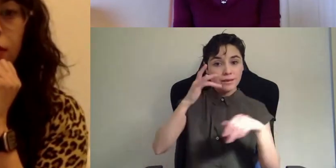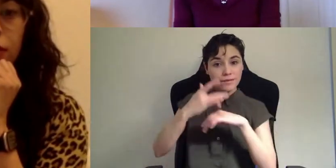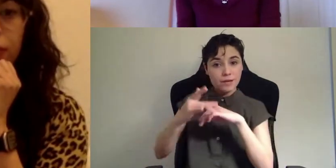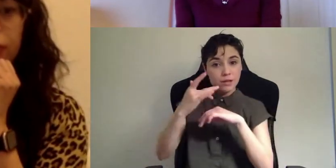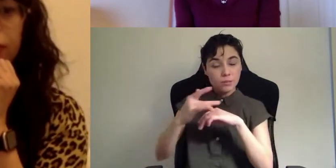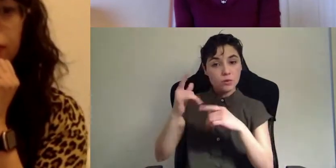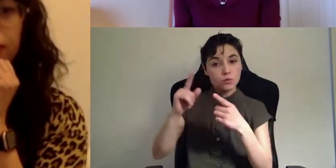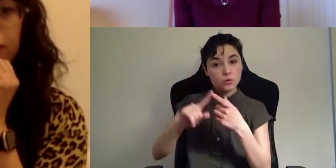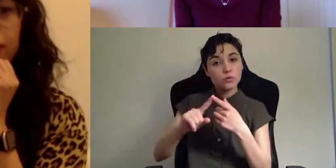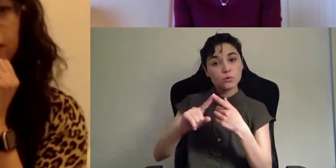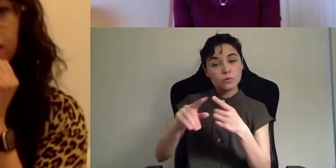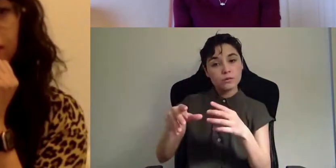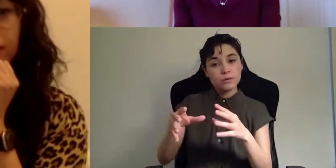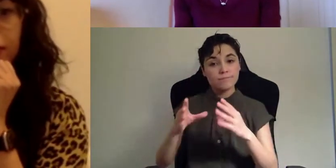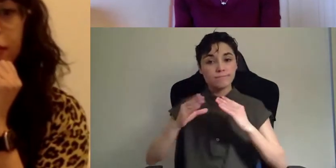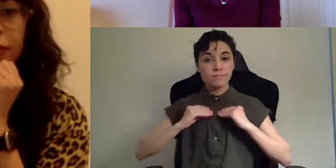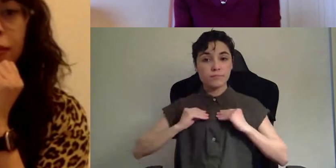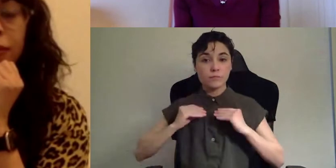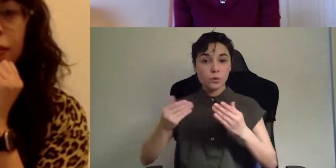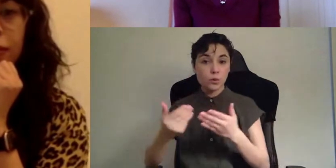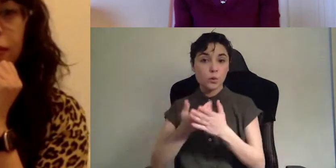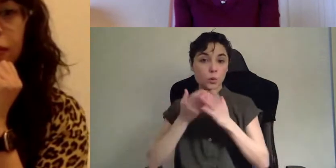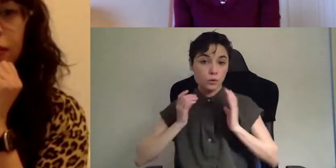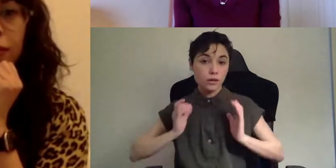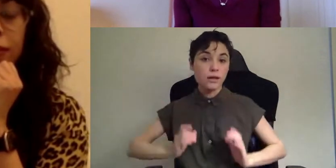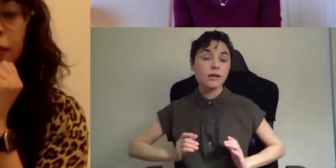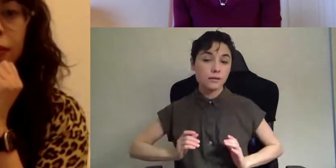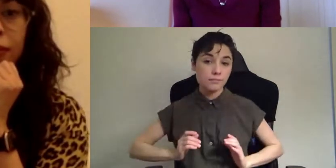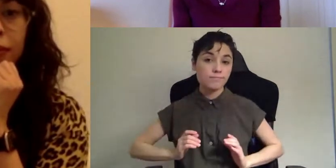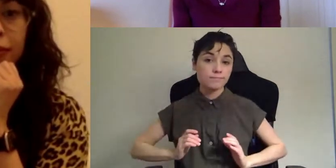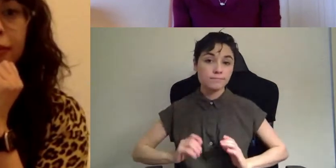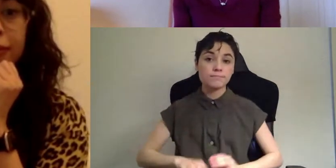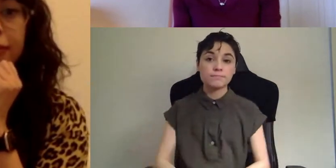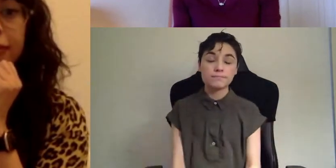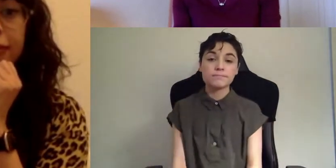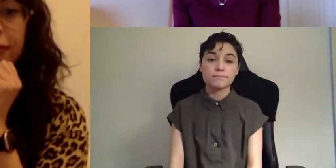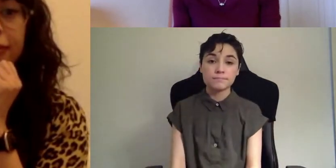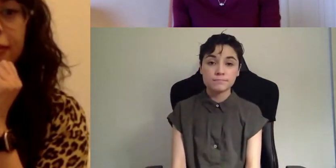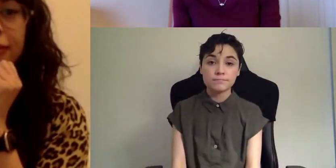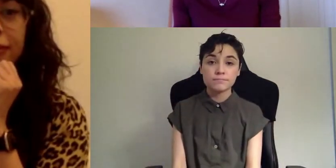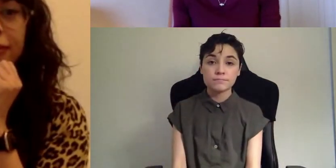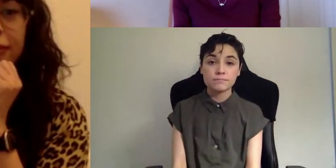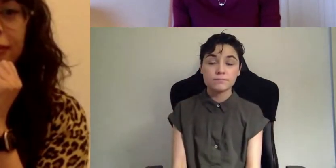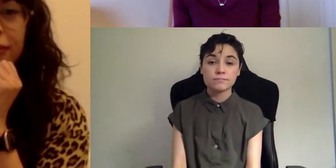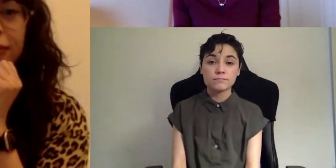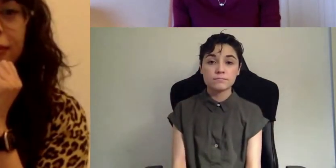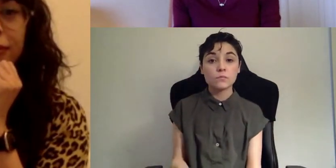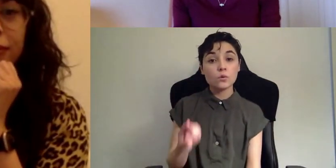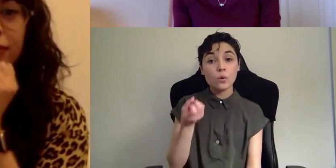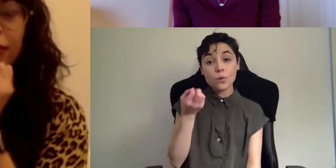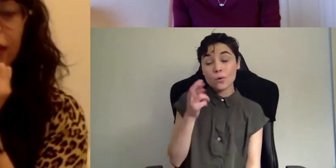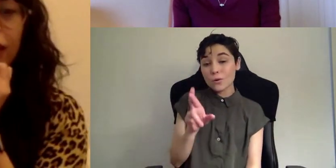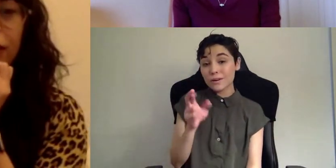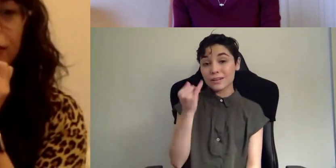to find another therapist who does have some space, or a very short wait list.